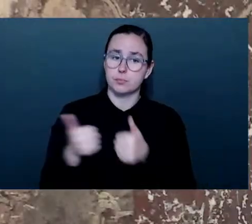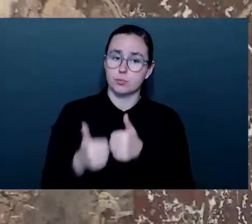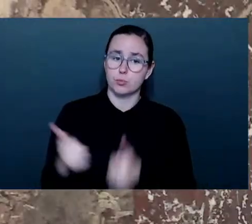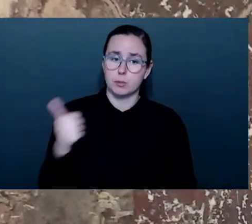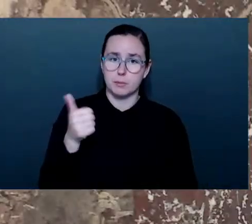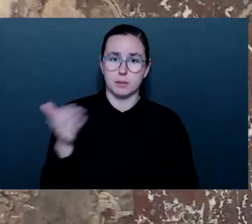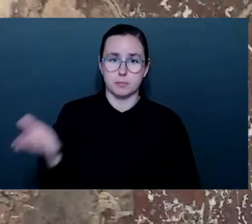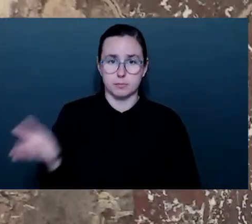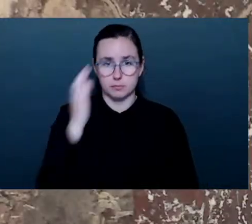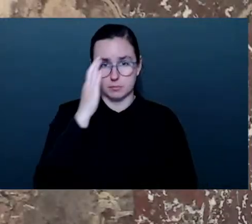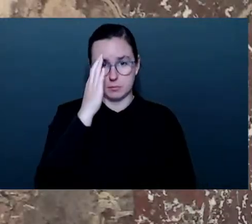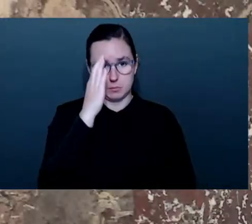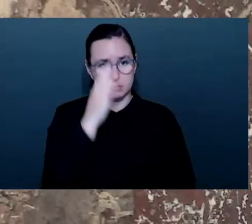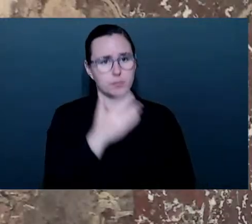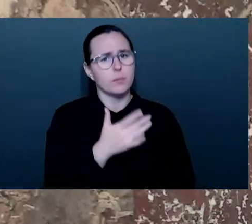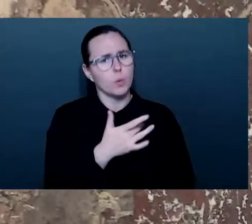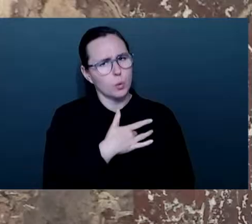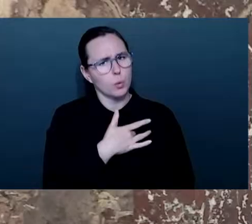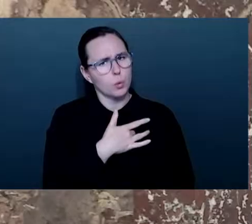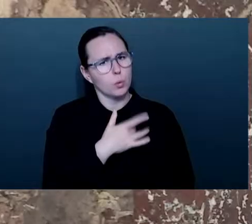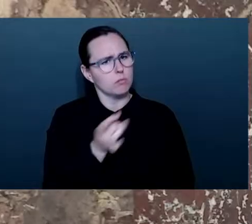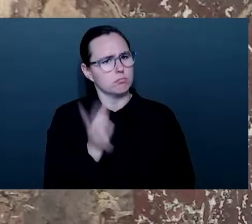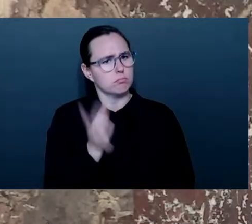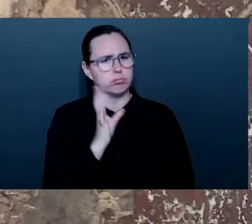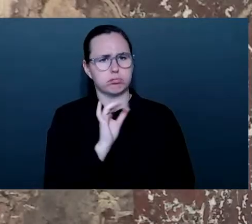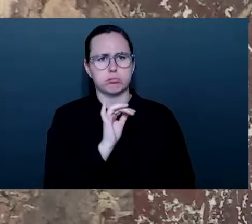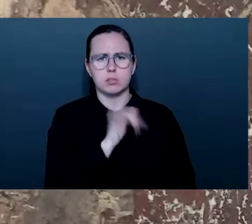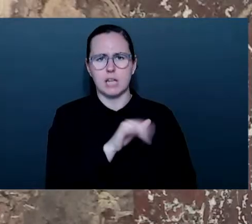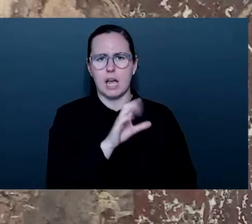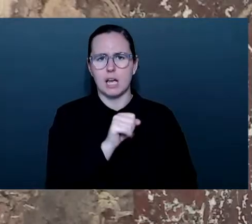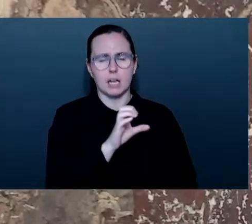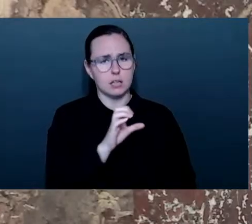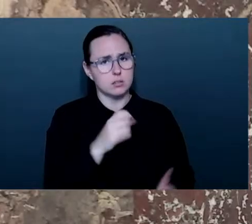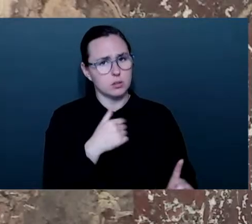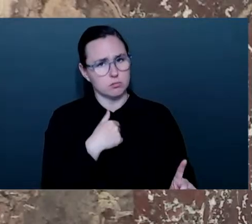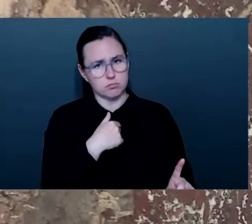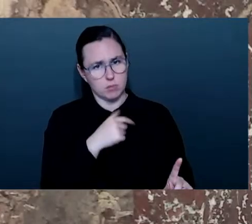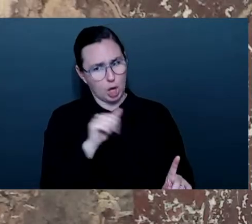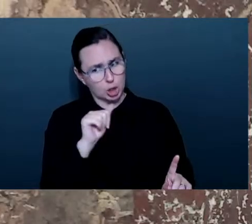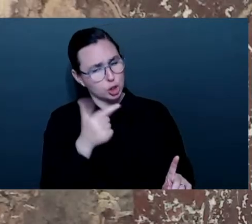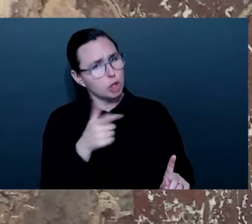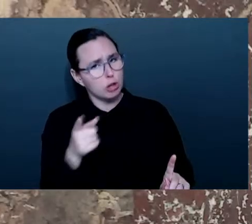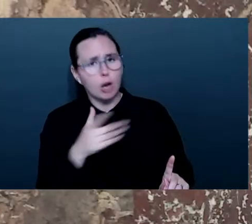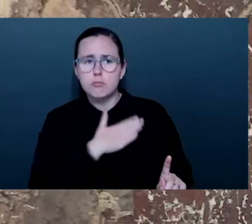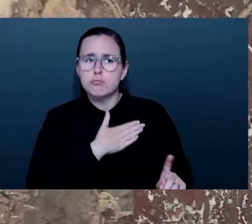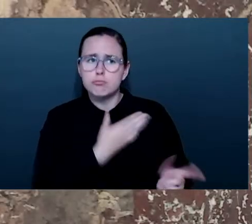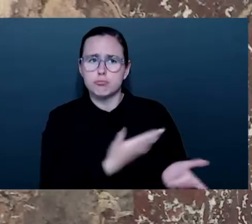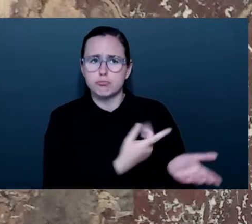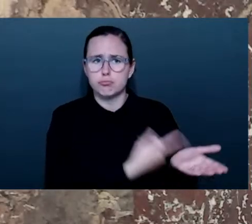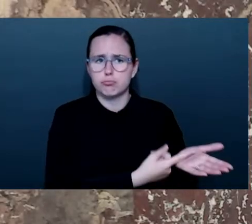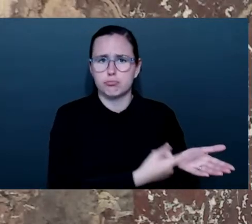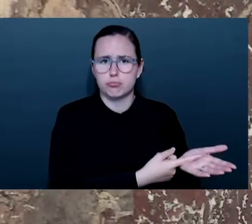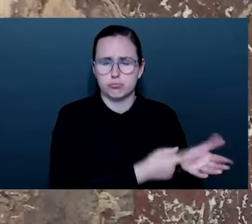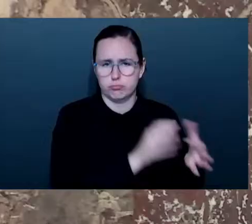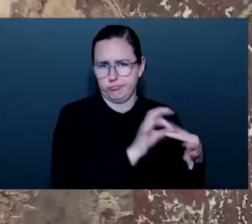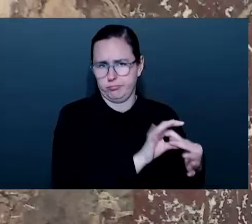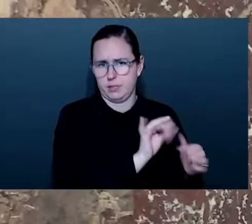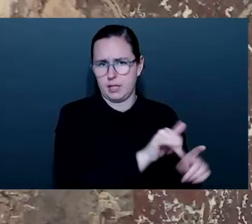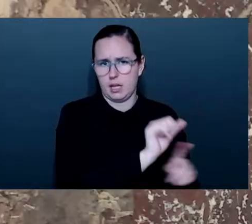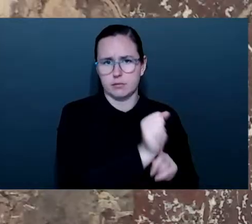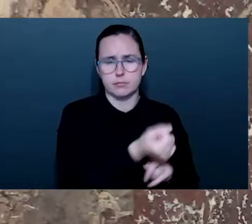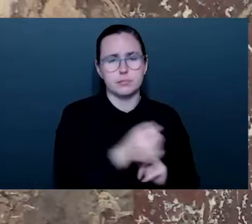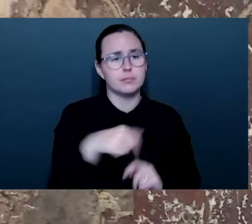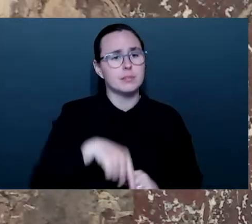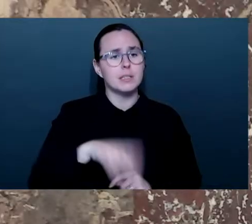discuss it. In British Columbia, we do have a model where Crown Counsel review investigations done by police and make decisions